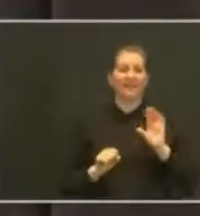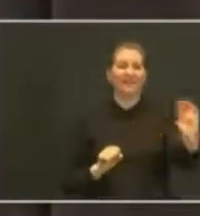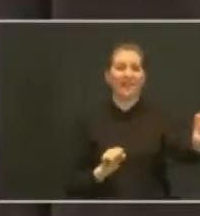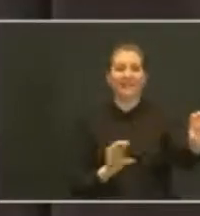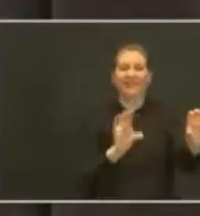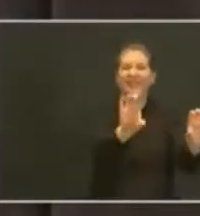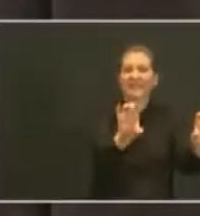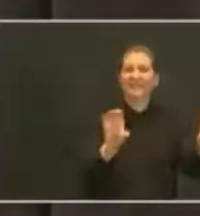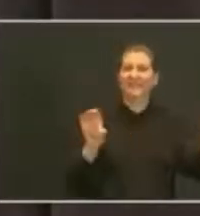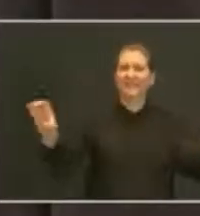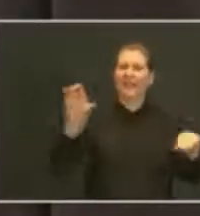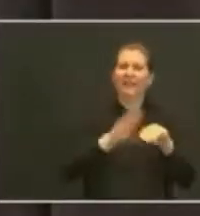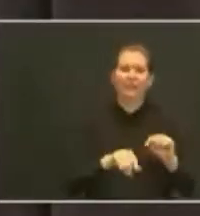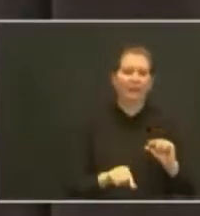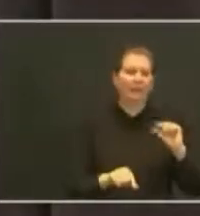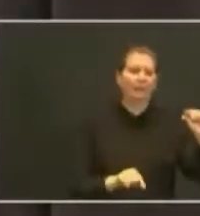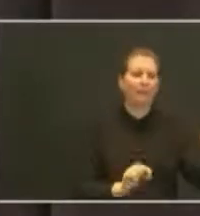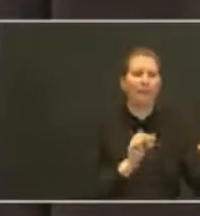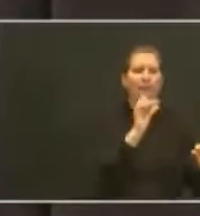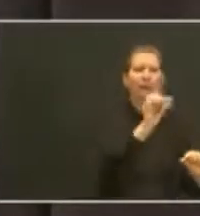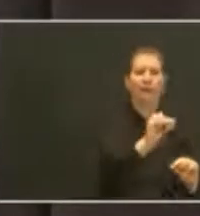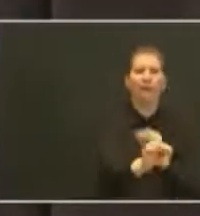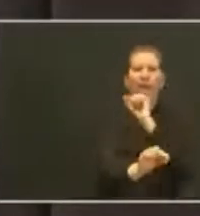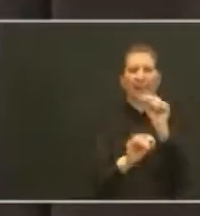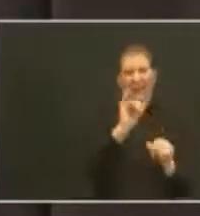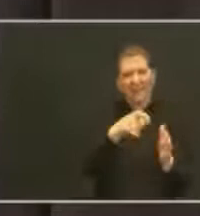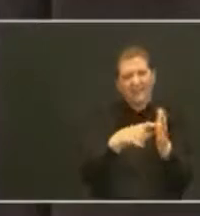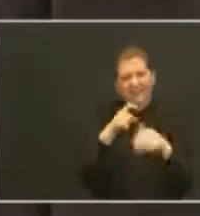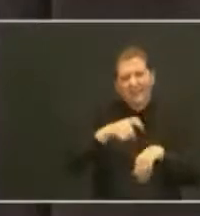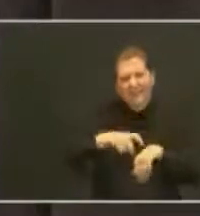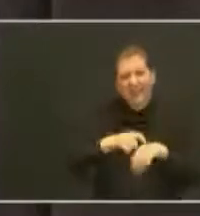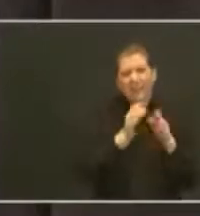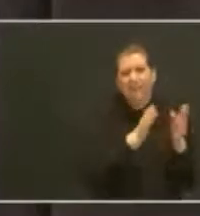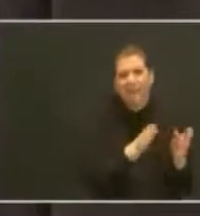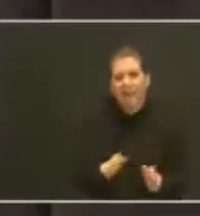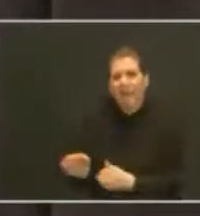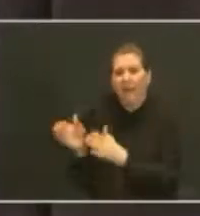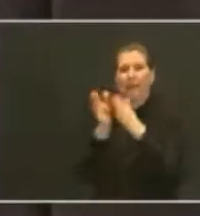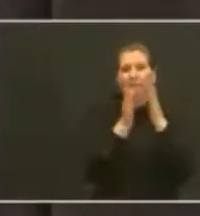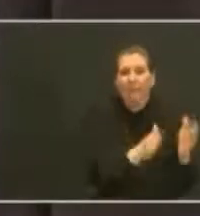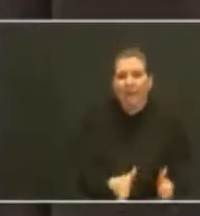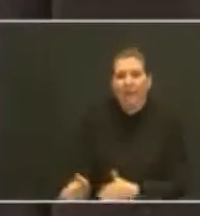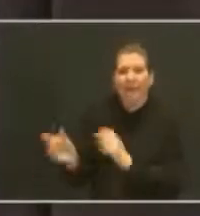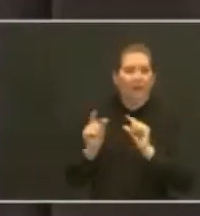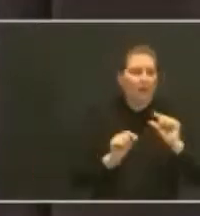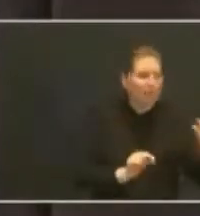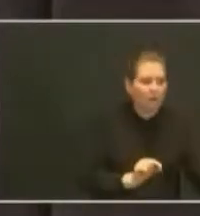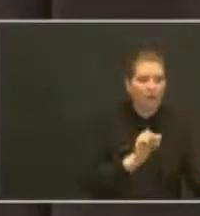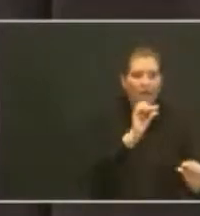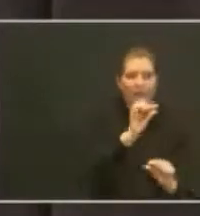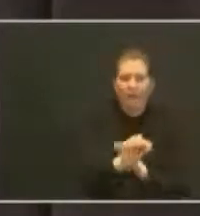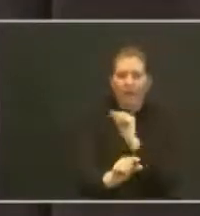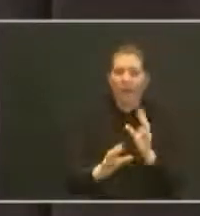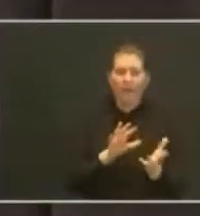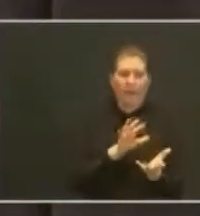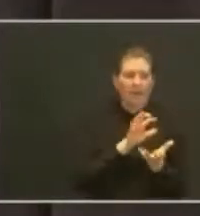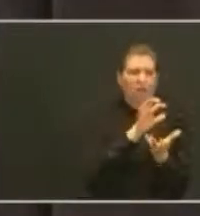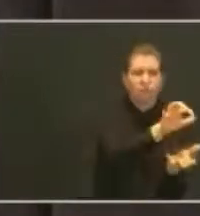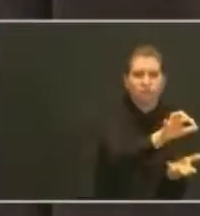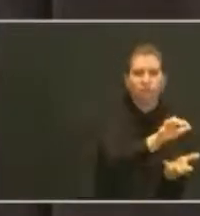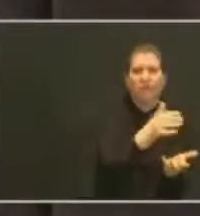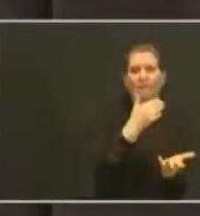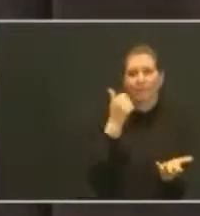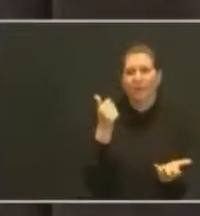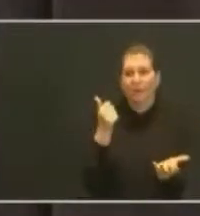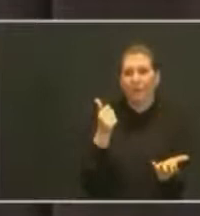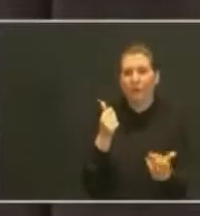not getting redistributed to one of the many sites that were out there. Our goal is by the end of February